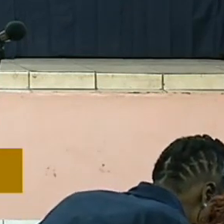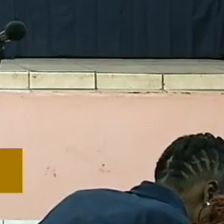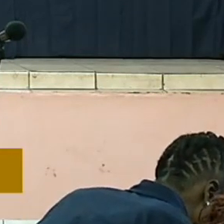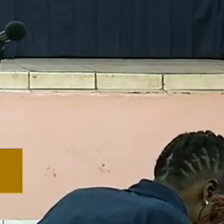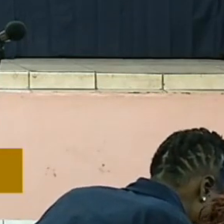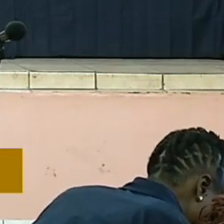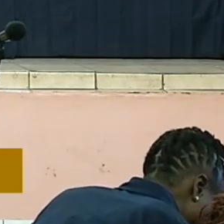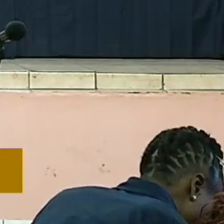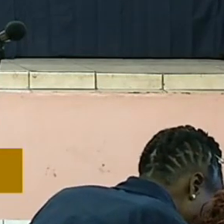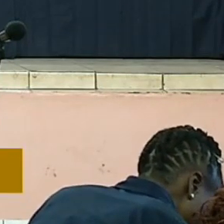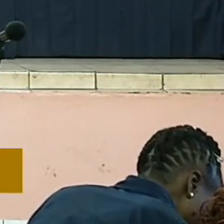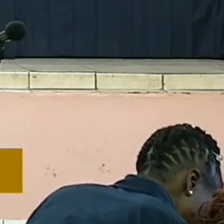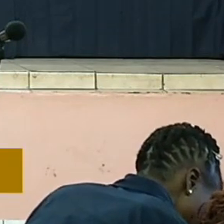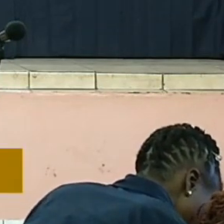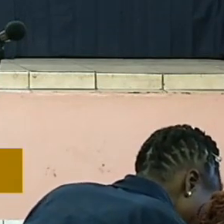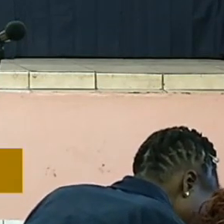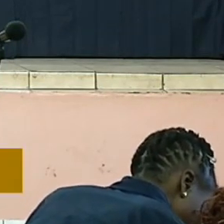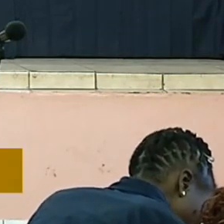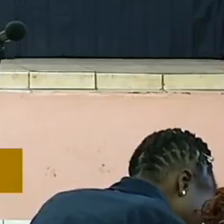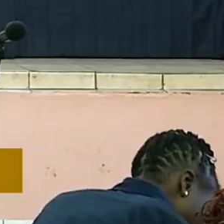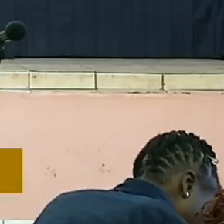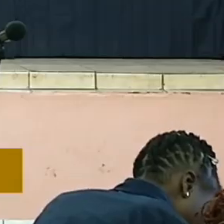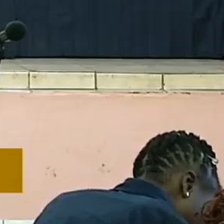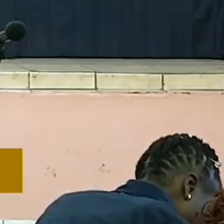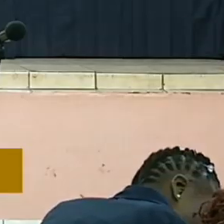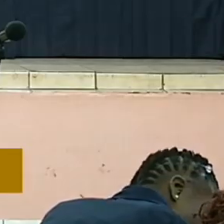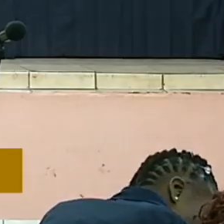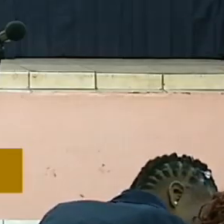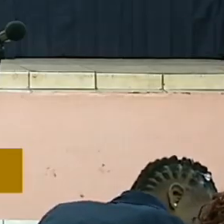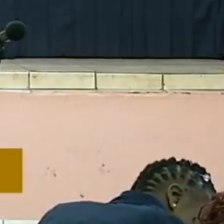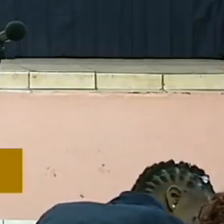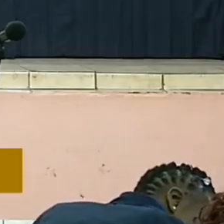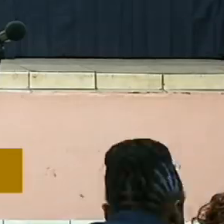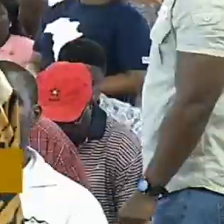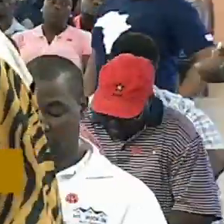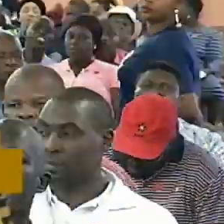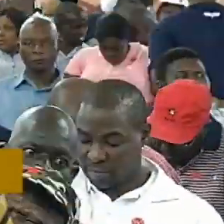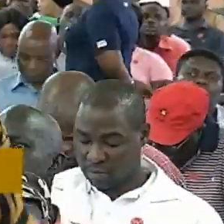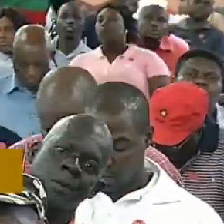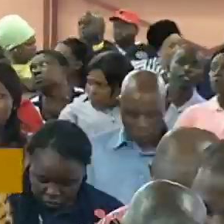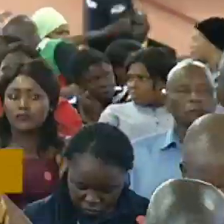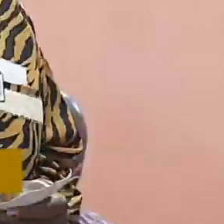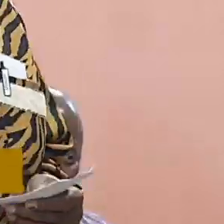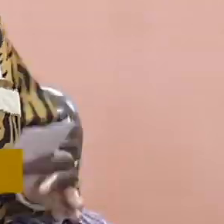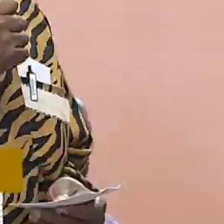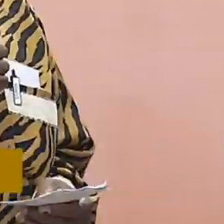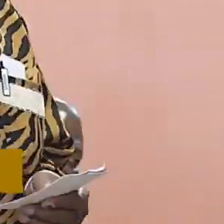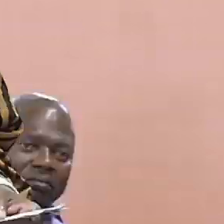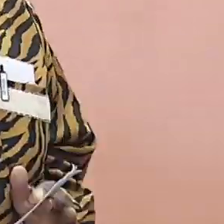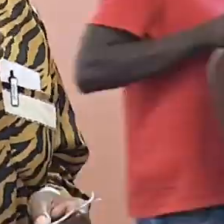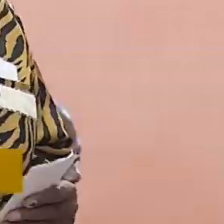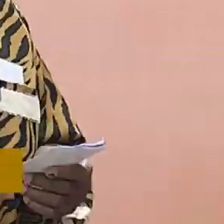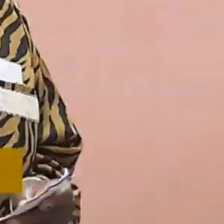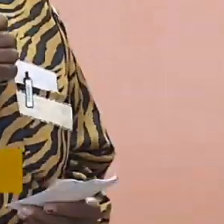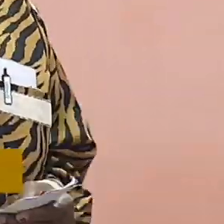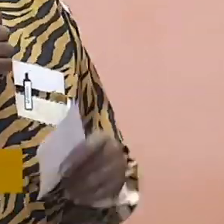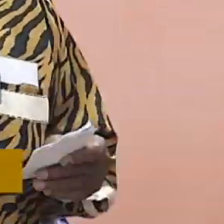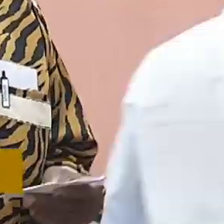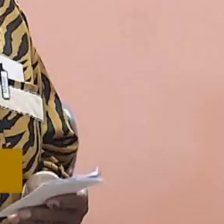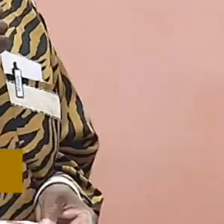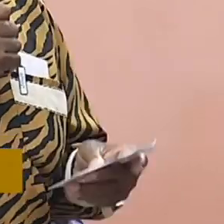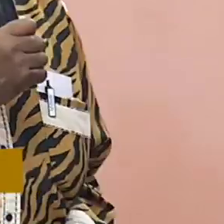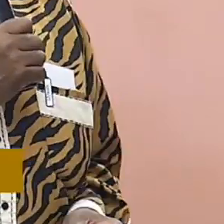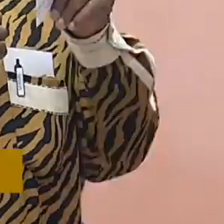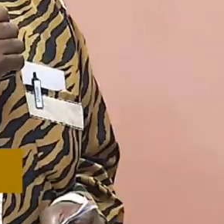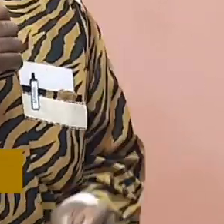wana wale badi specialist. The benefit of that will come to provinces like Limpopo,